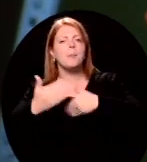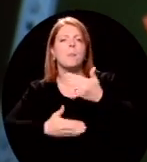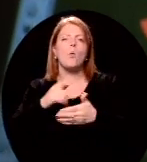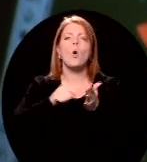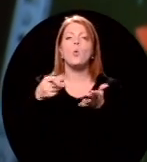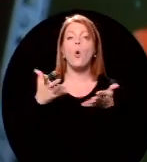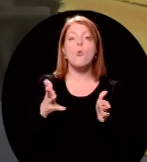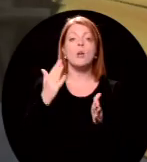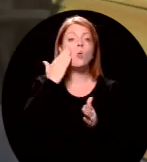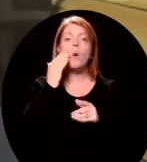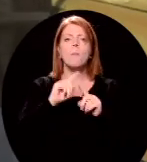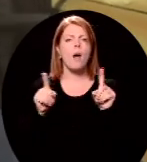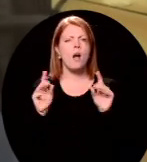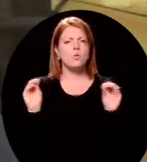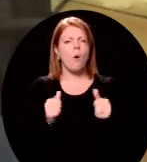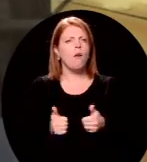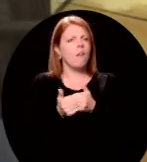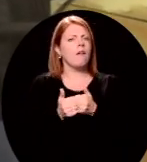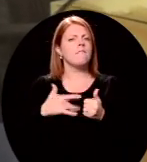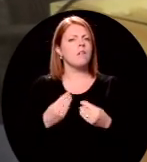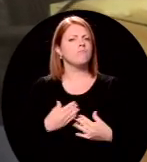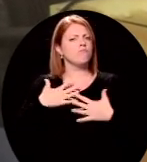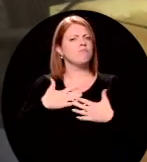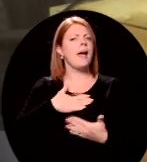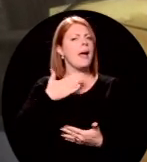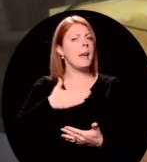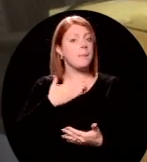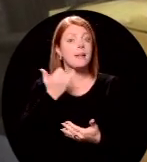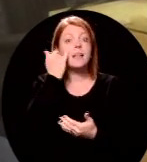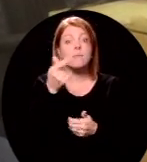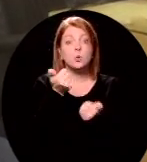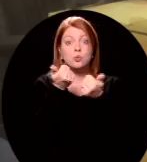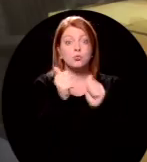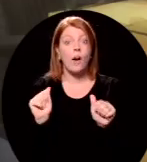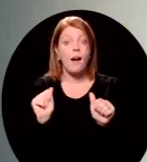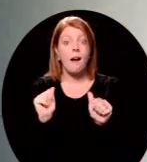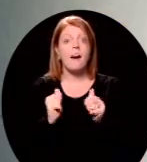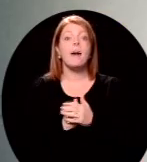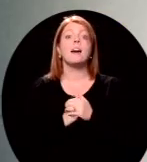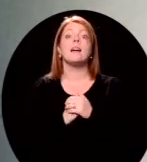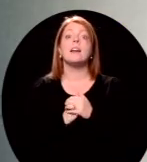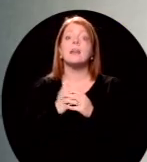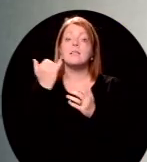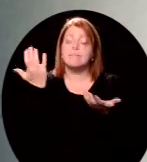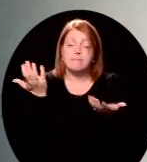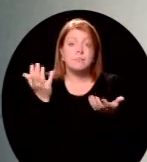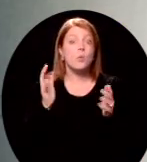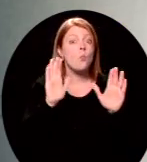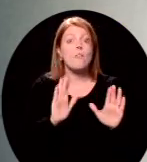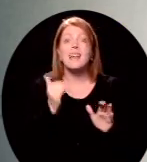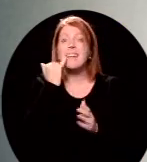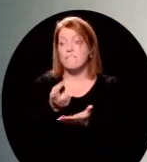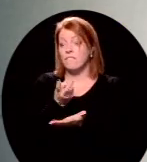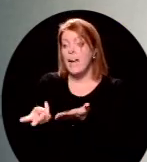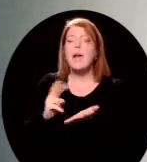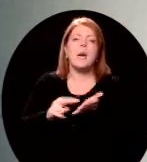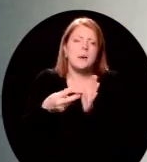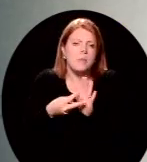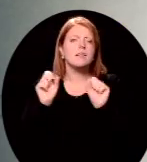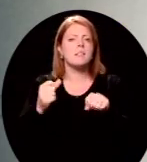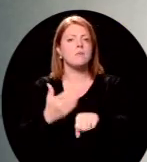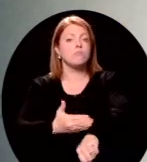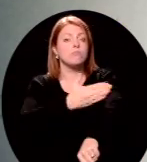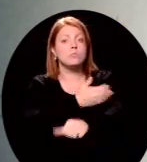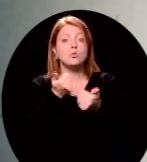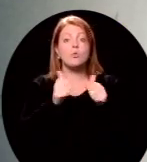what you know, but then you really wouldn't be happy. And at least if you've tried, and if you fail, then you can either